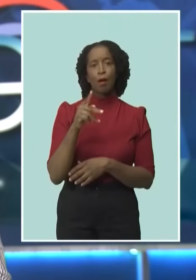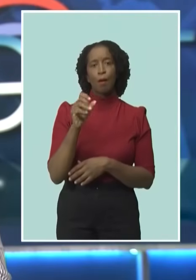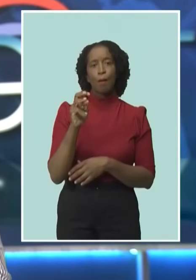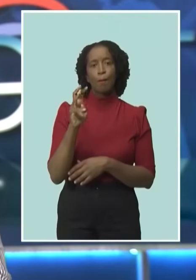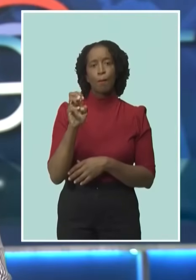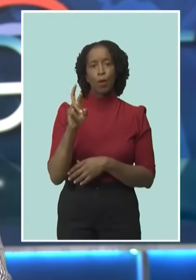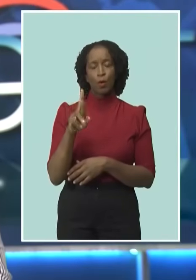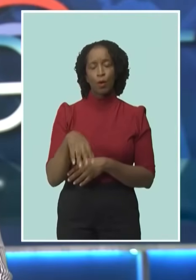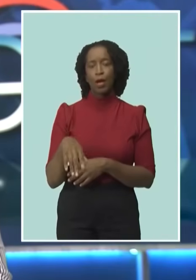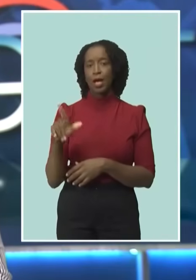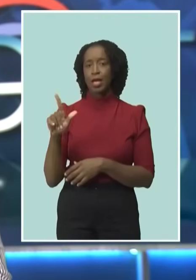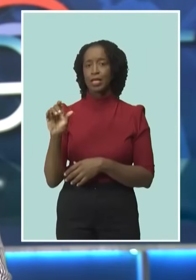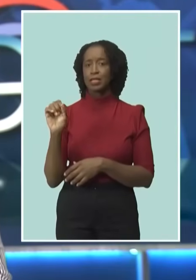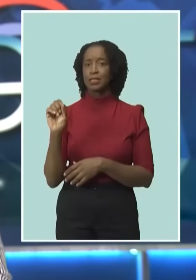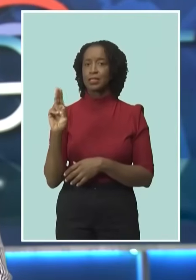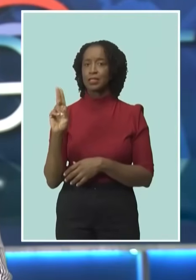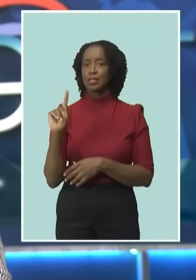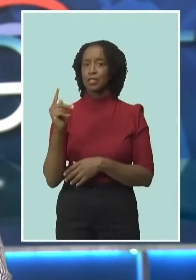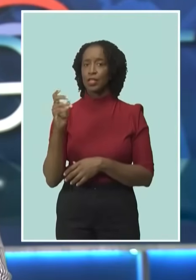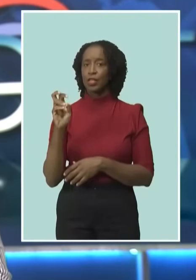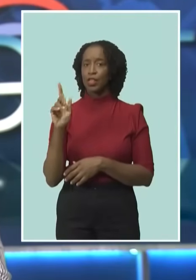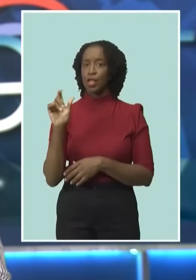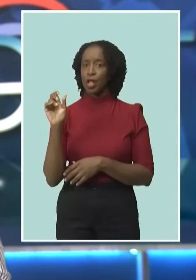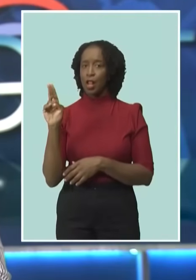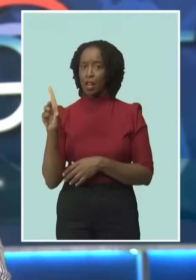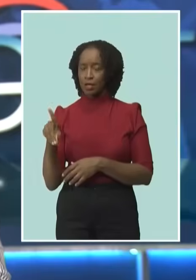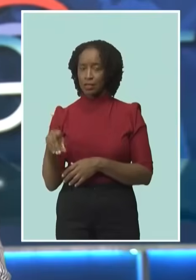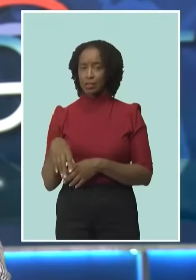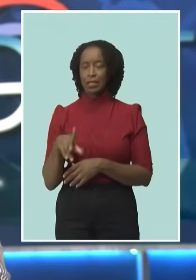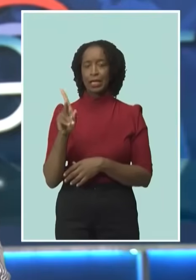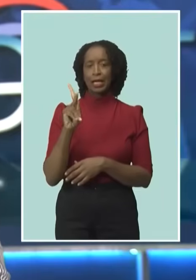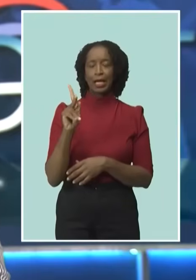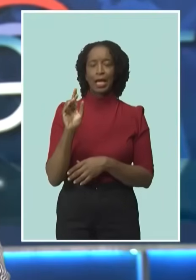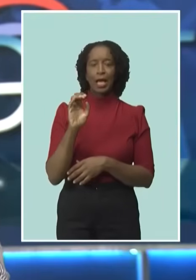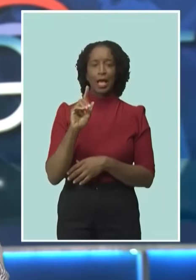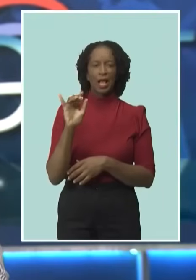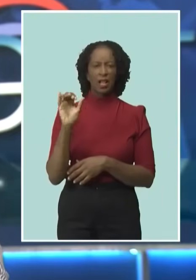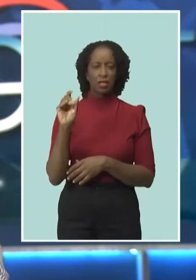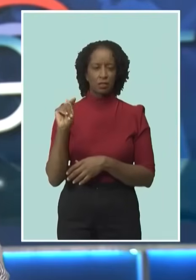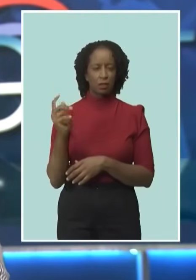Luther Sutherland, Evan Wickham, and Kathy Elliott.